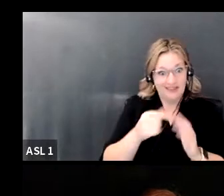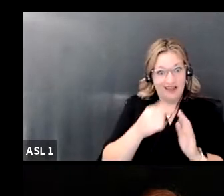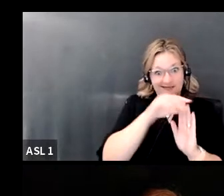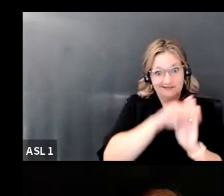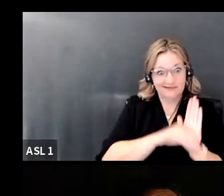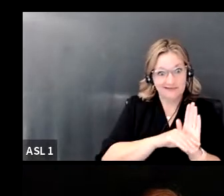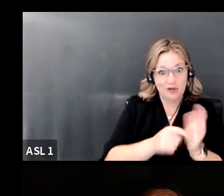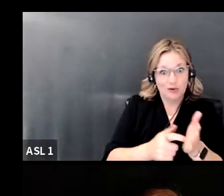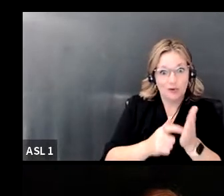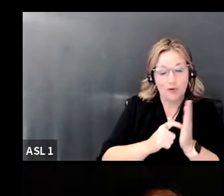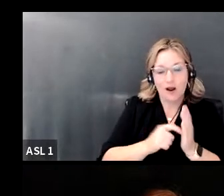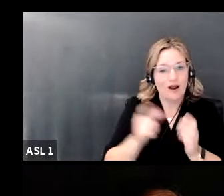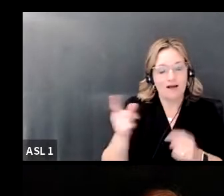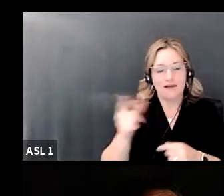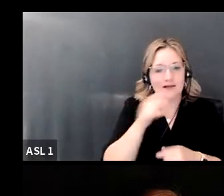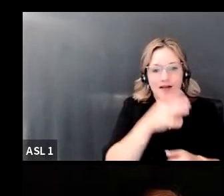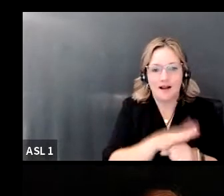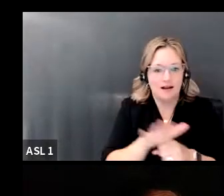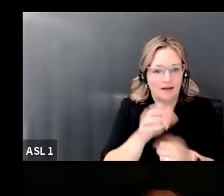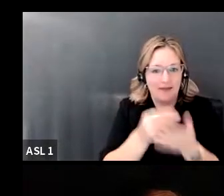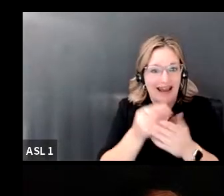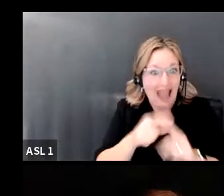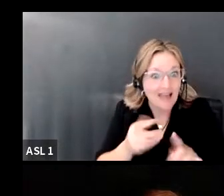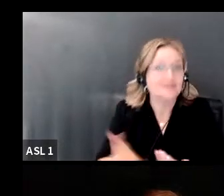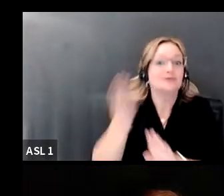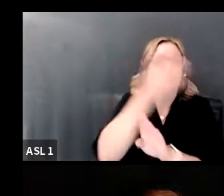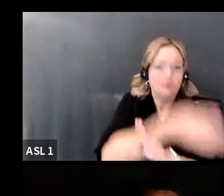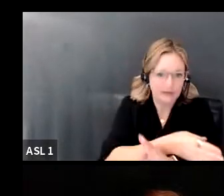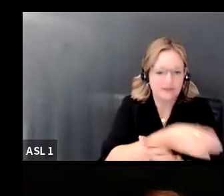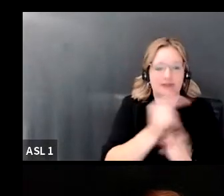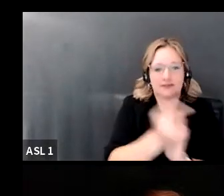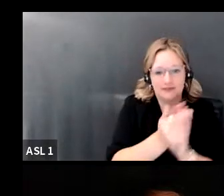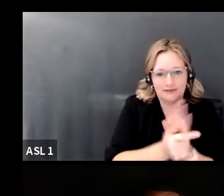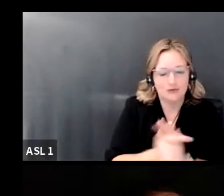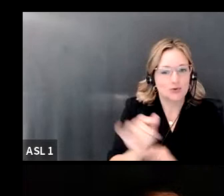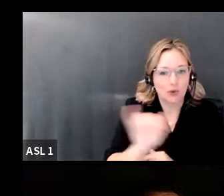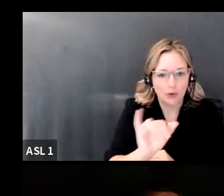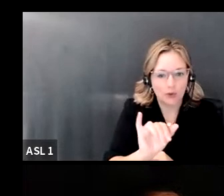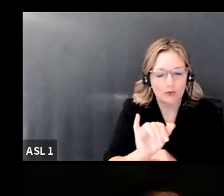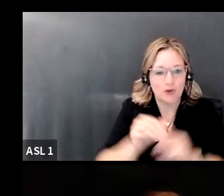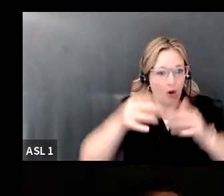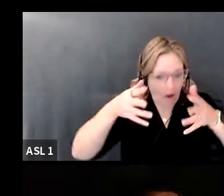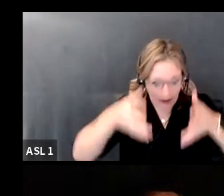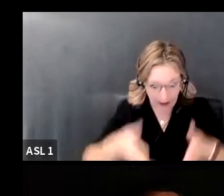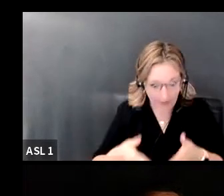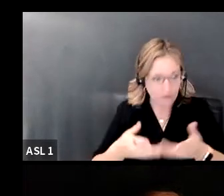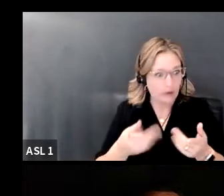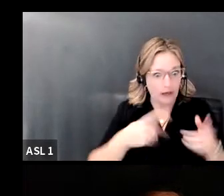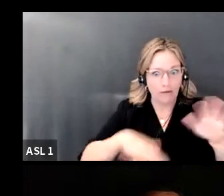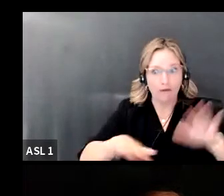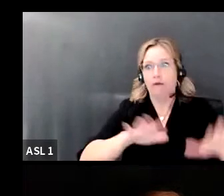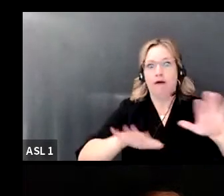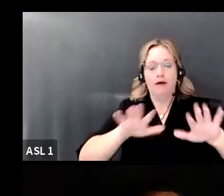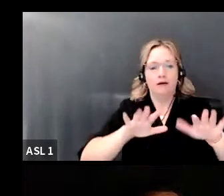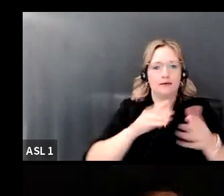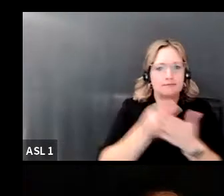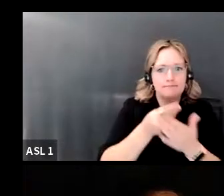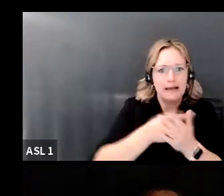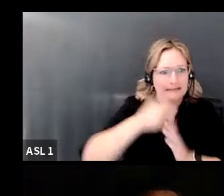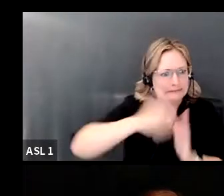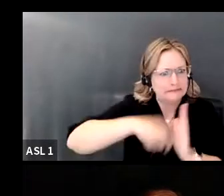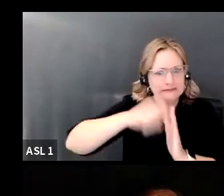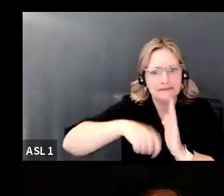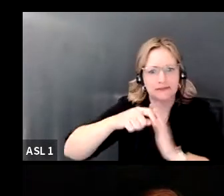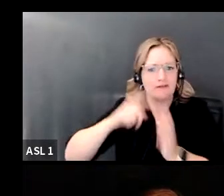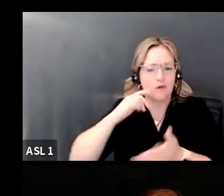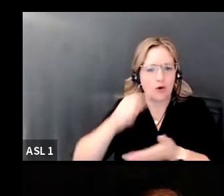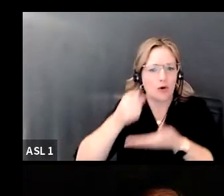goes back to the funding of the previous act as well and so a lot of that does get left to scrambling around for grants that you cannot count on